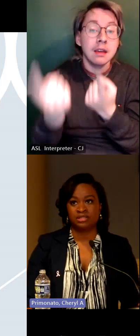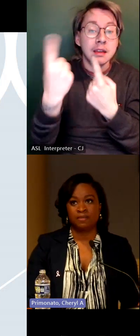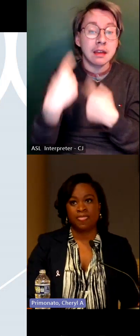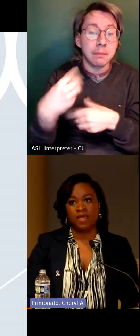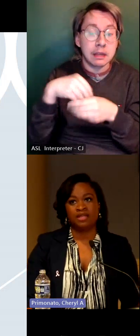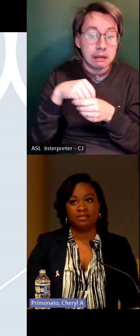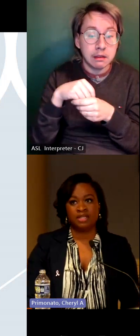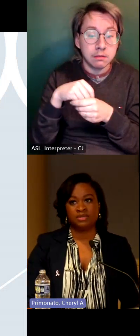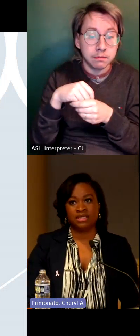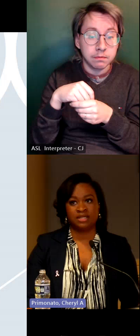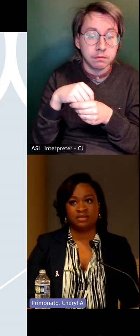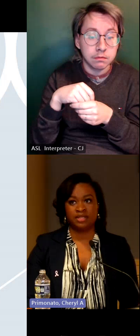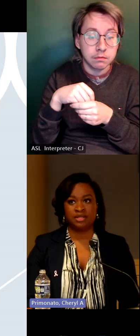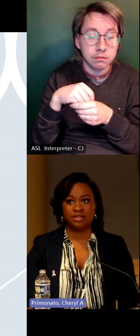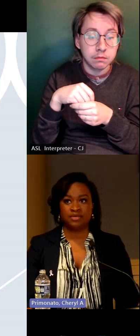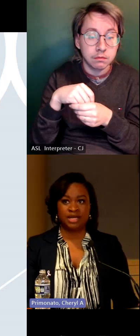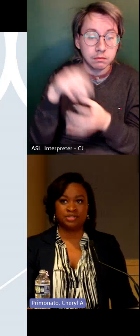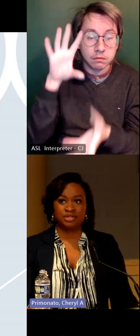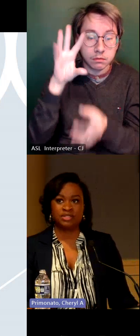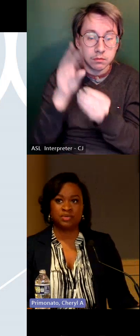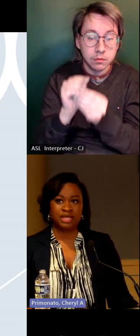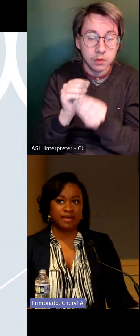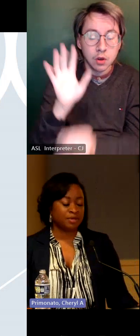million, and the month was ended with